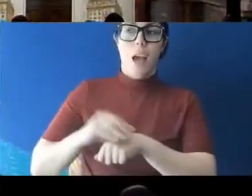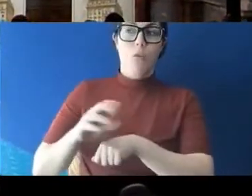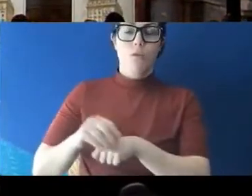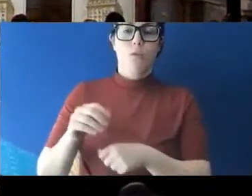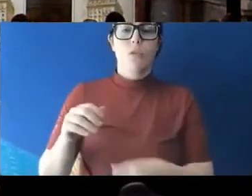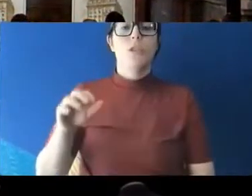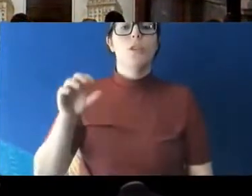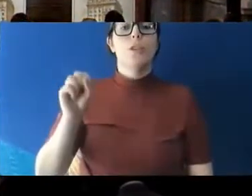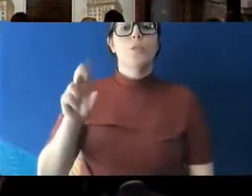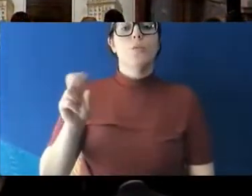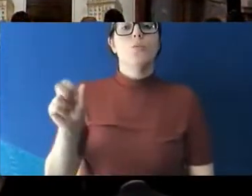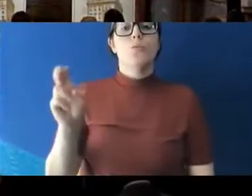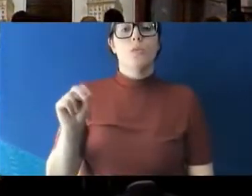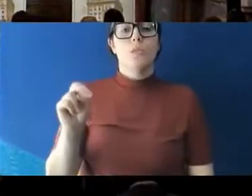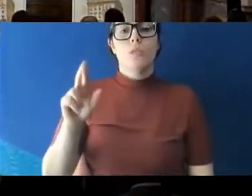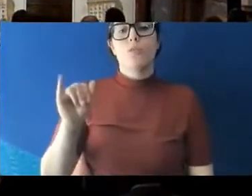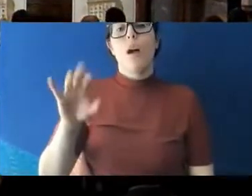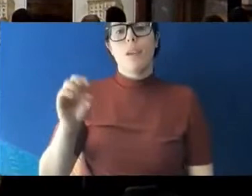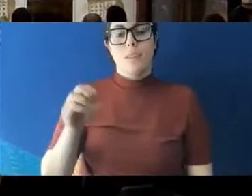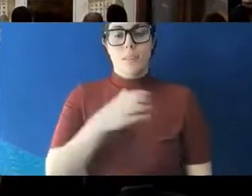Rice.